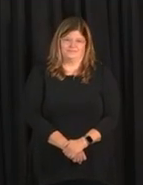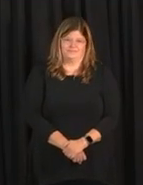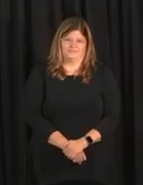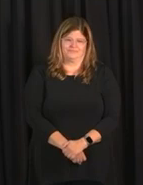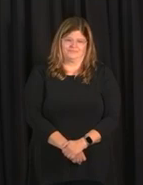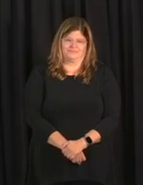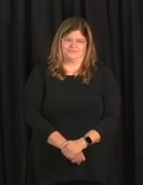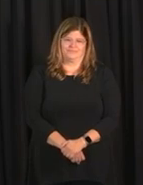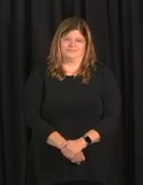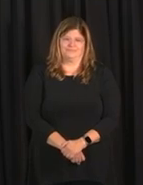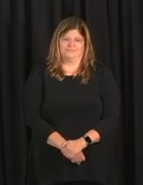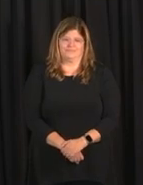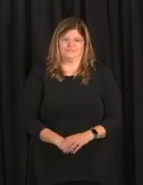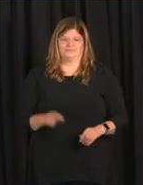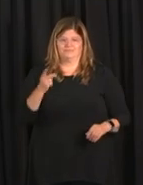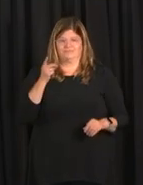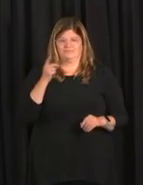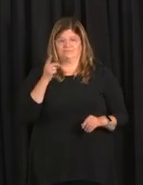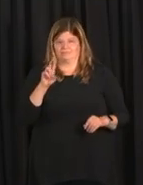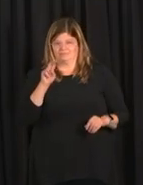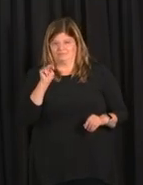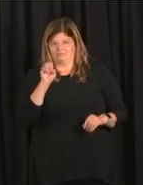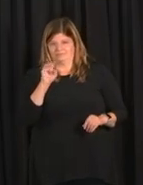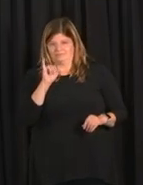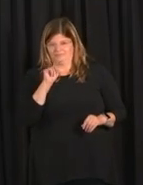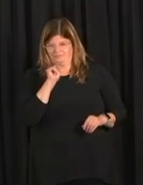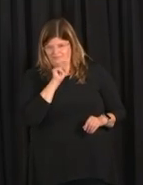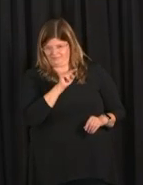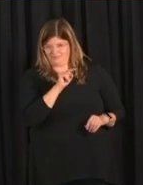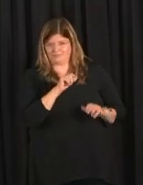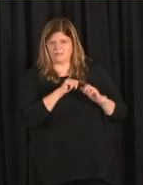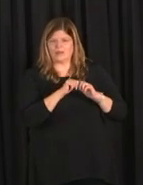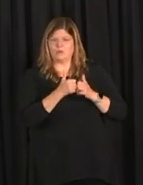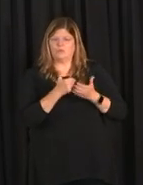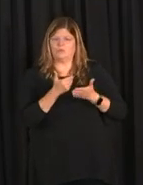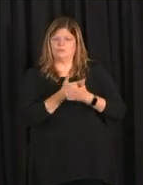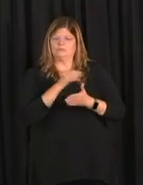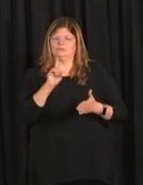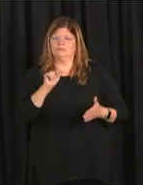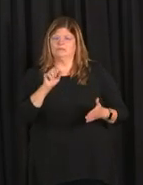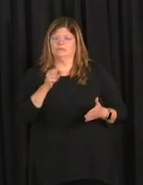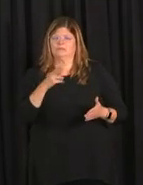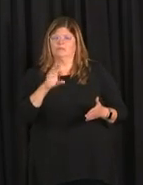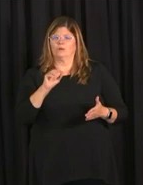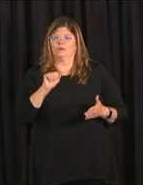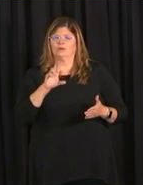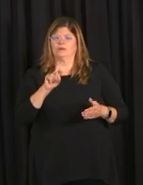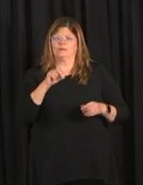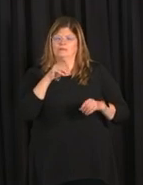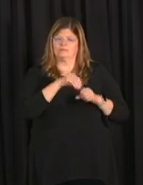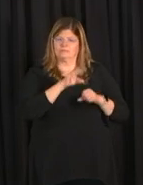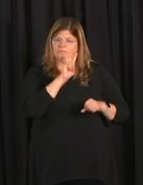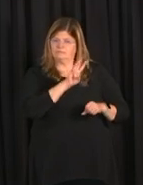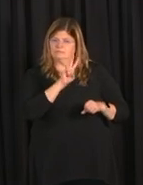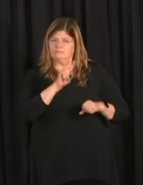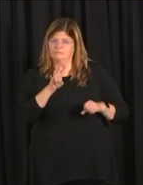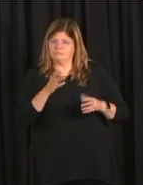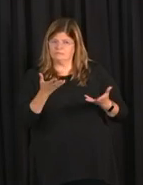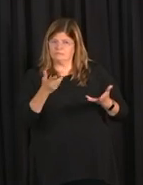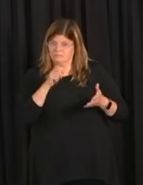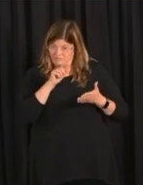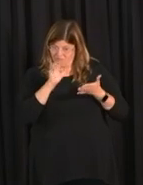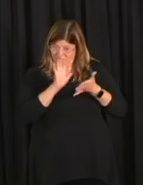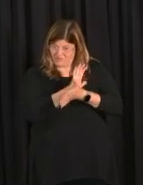Mark? Dr. Nesbitt, if we could talk about the new dashboard and specifically page